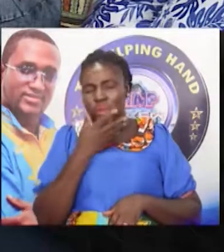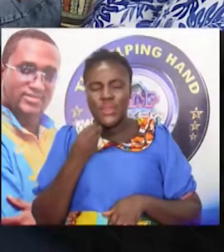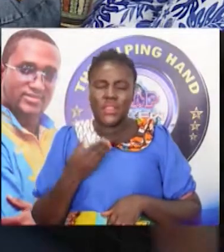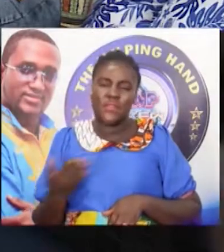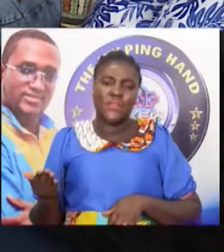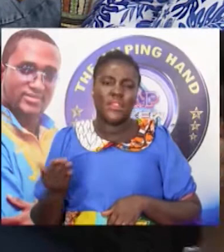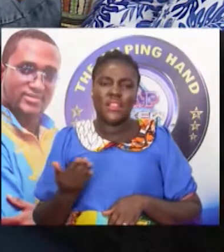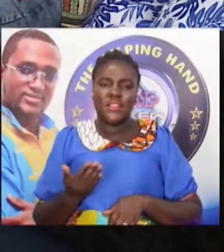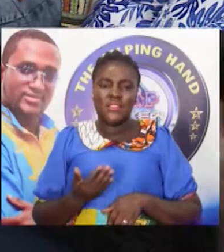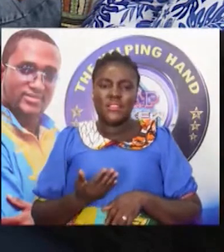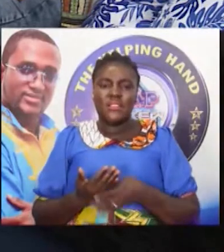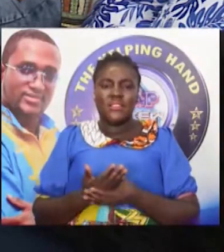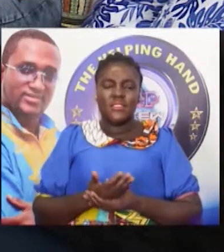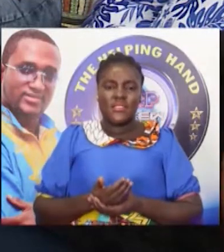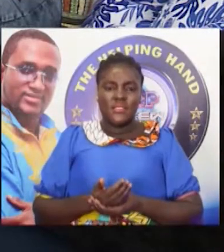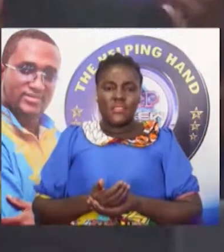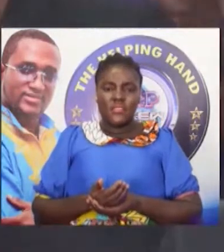things.